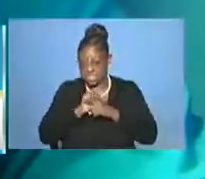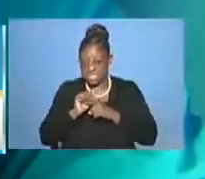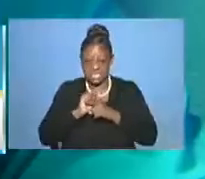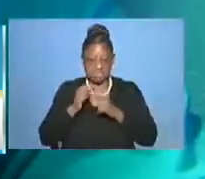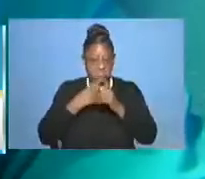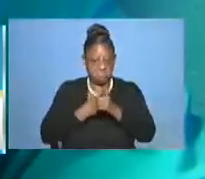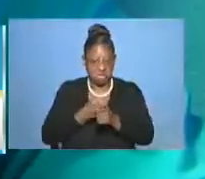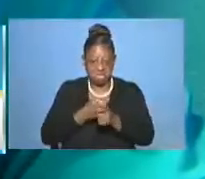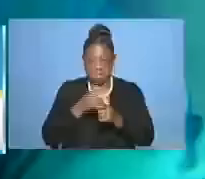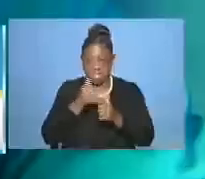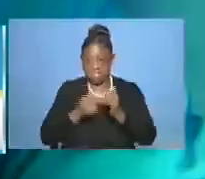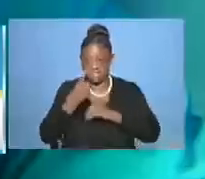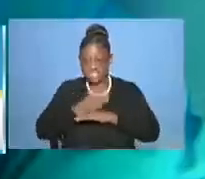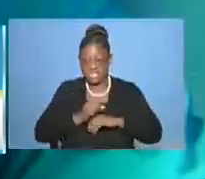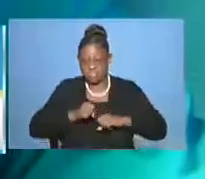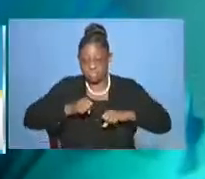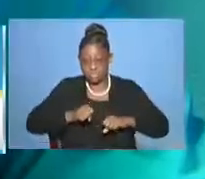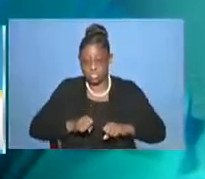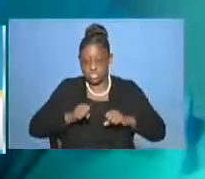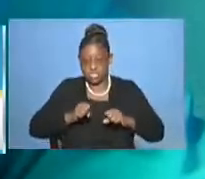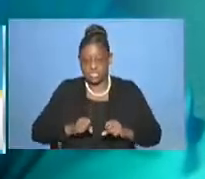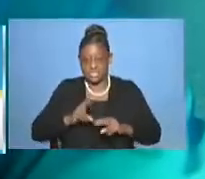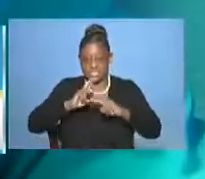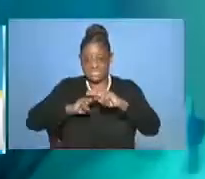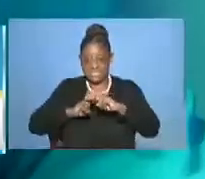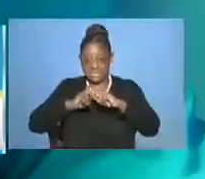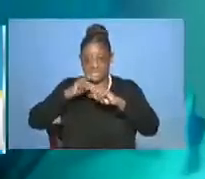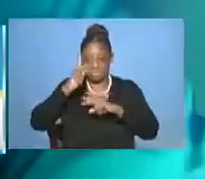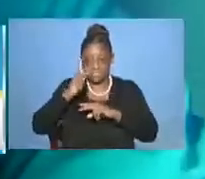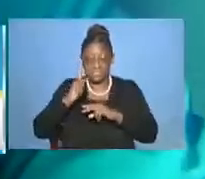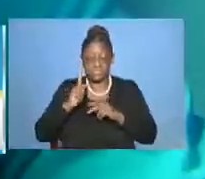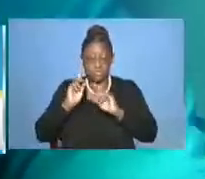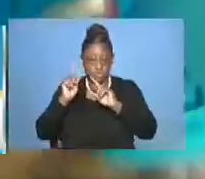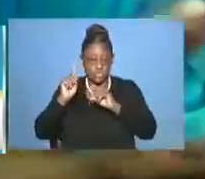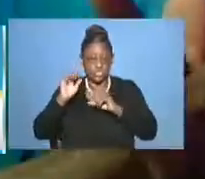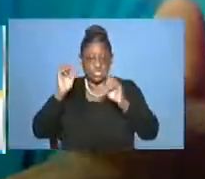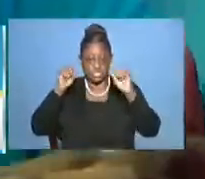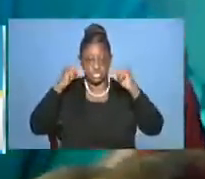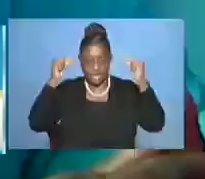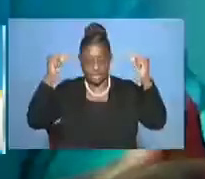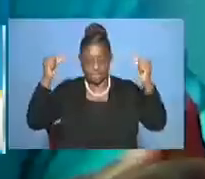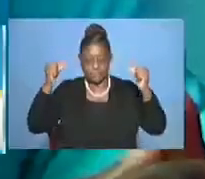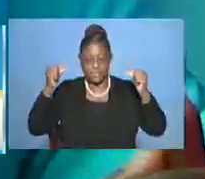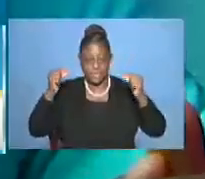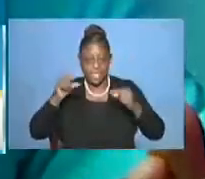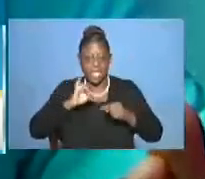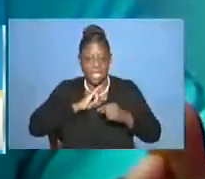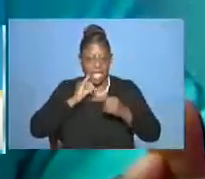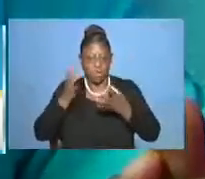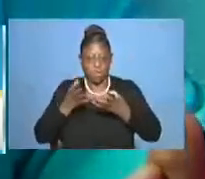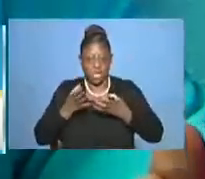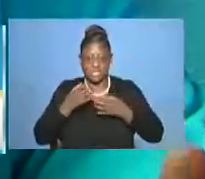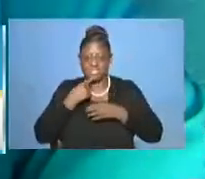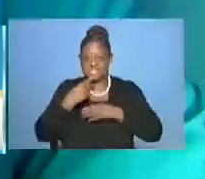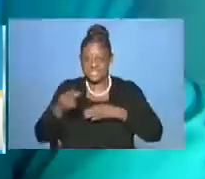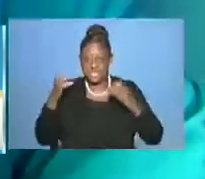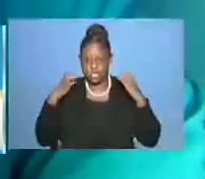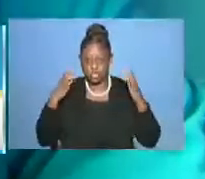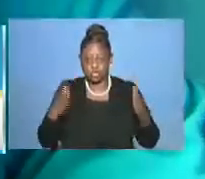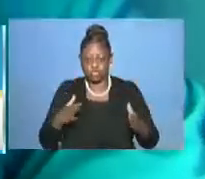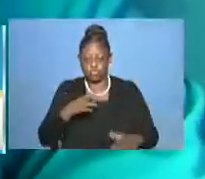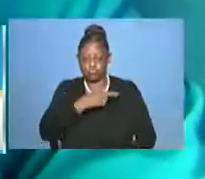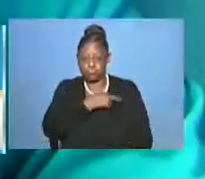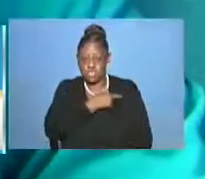running, doing my push-ups, sit-ups, going to the gym. Yeah, I would like to shout out to my coach,